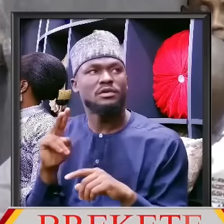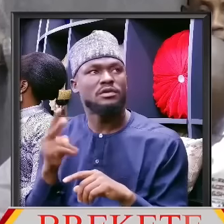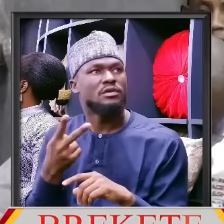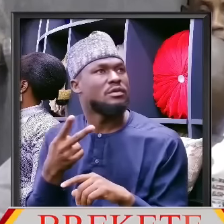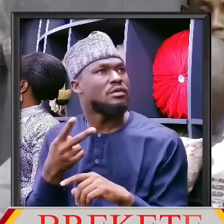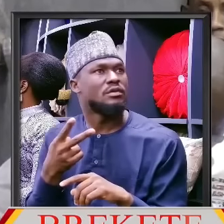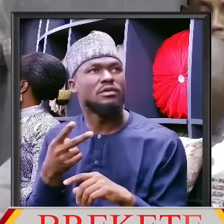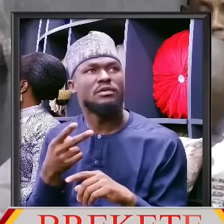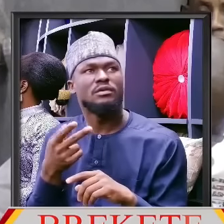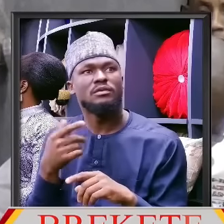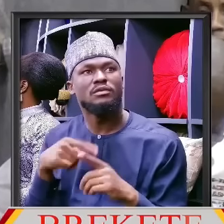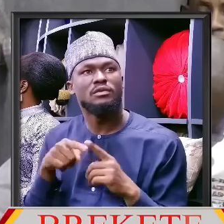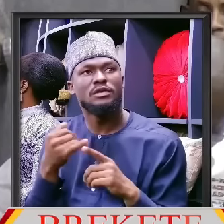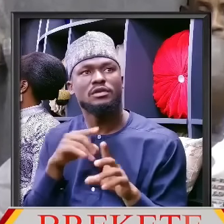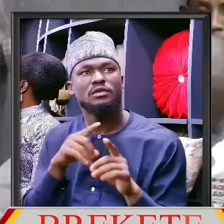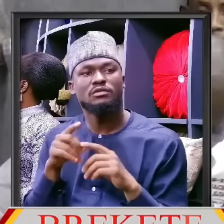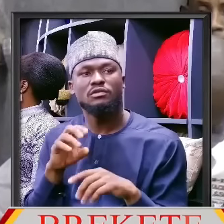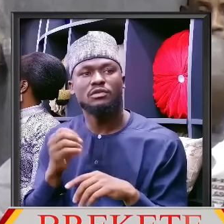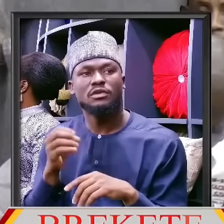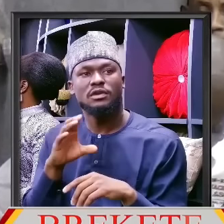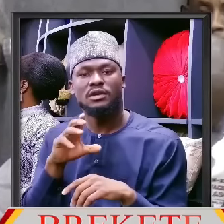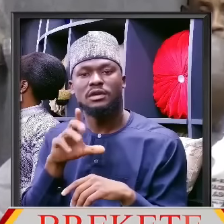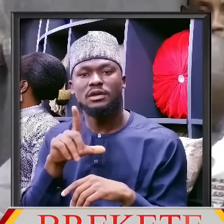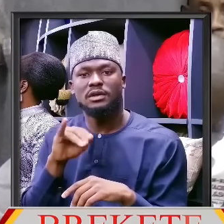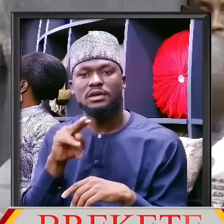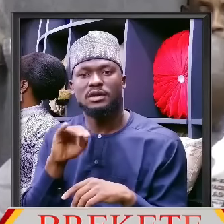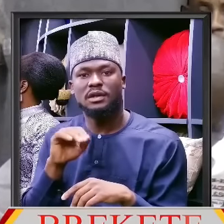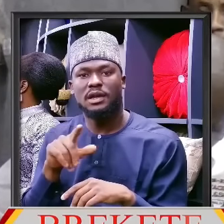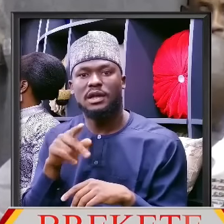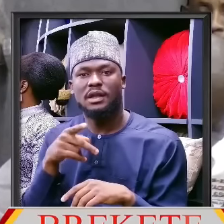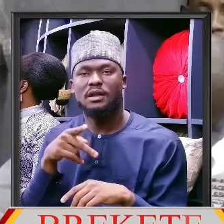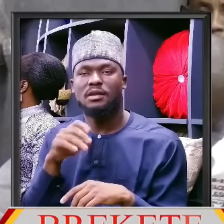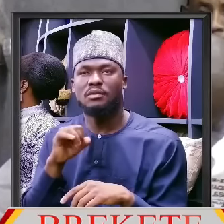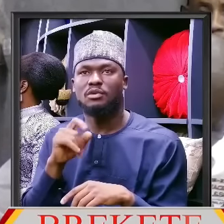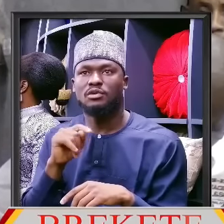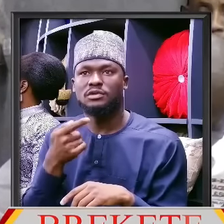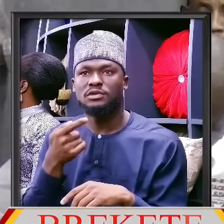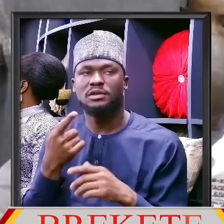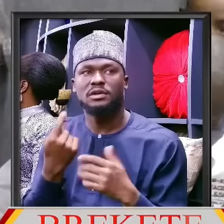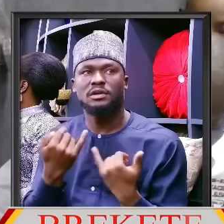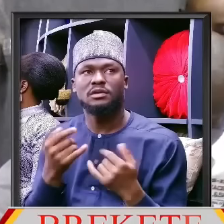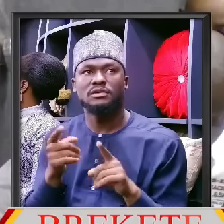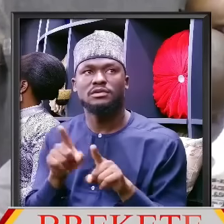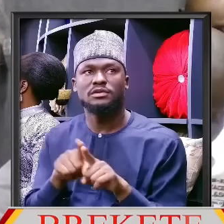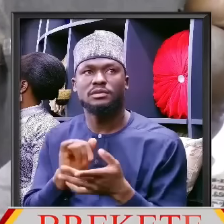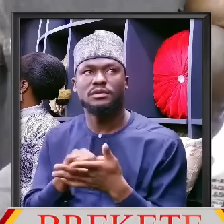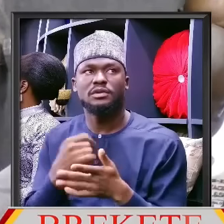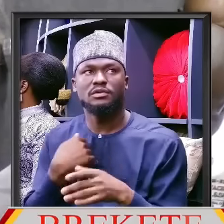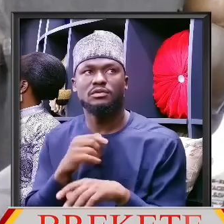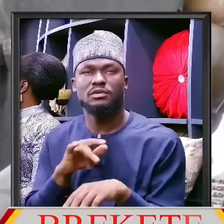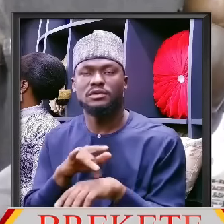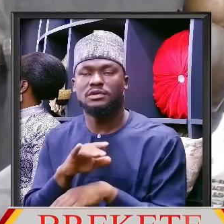do this other clinical posting. So you see, the first batch, when we send now, August, then they go start